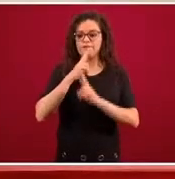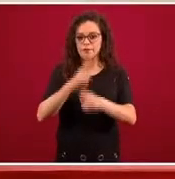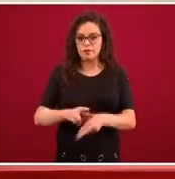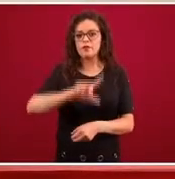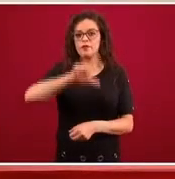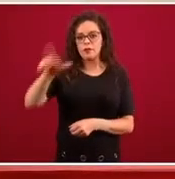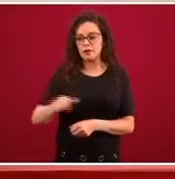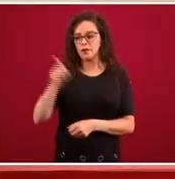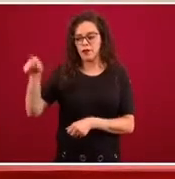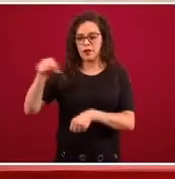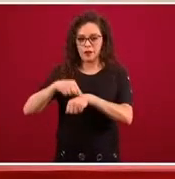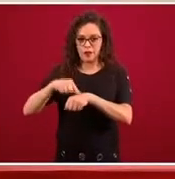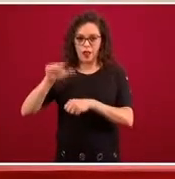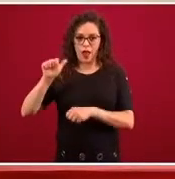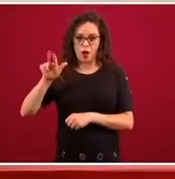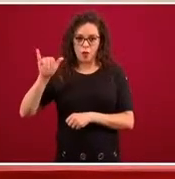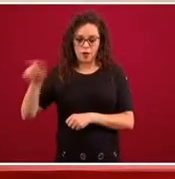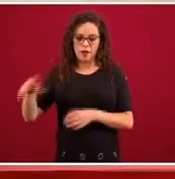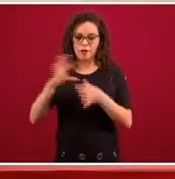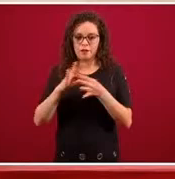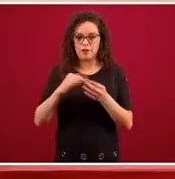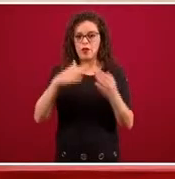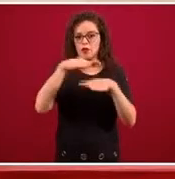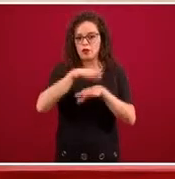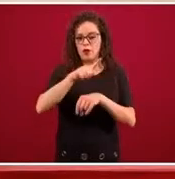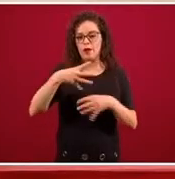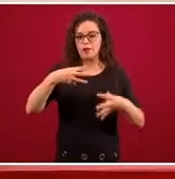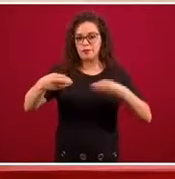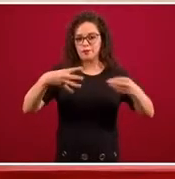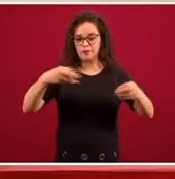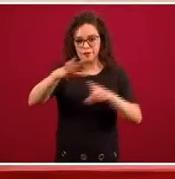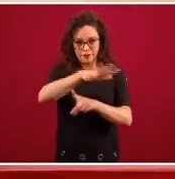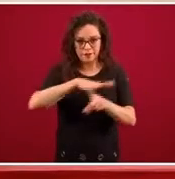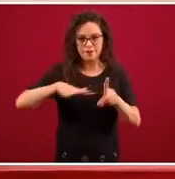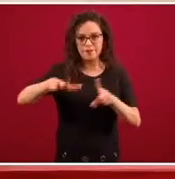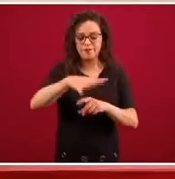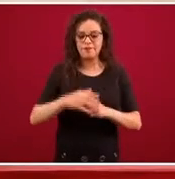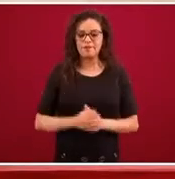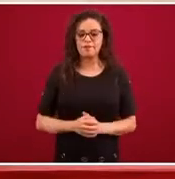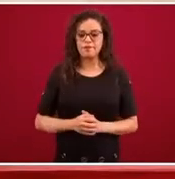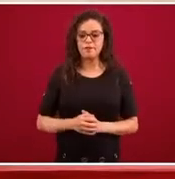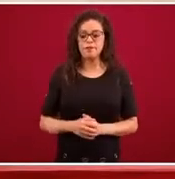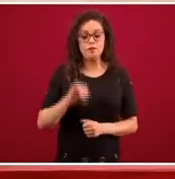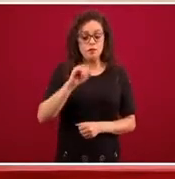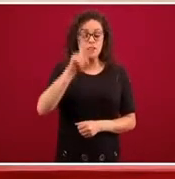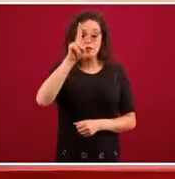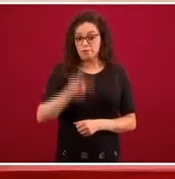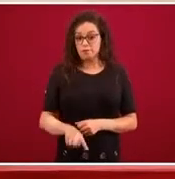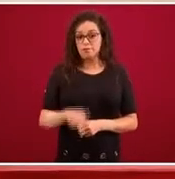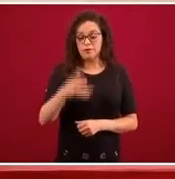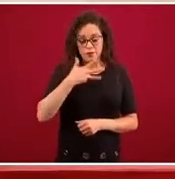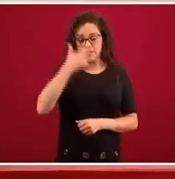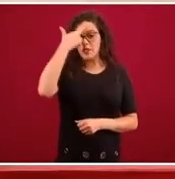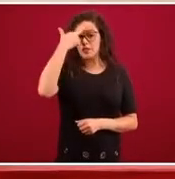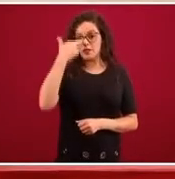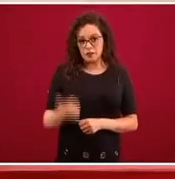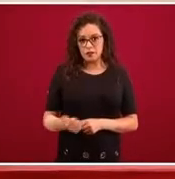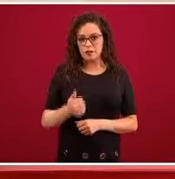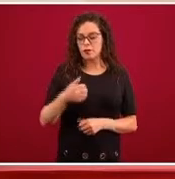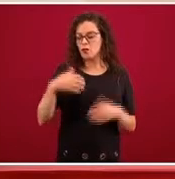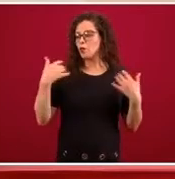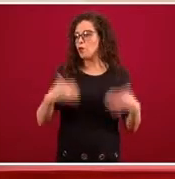not justification, but what is your take on that? You are very right about that, and this is a reality that is